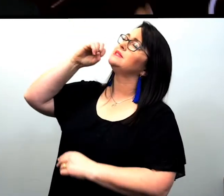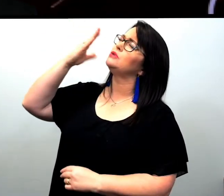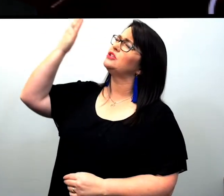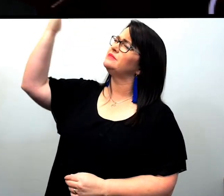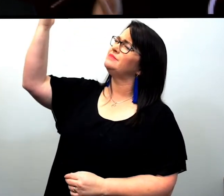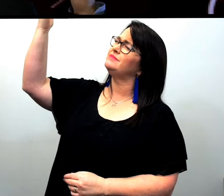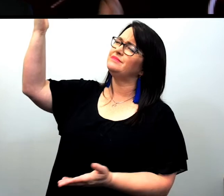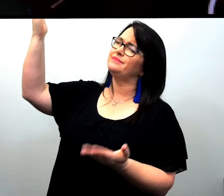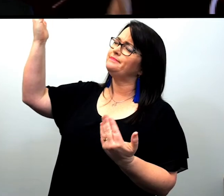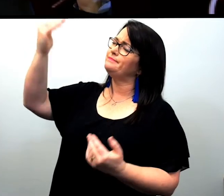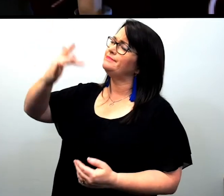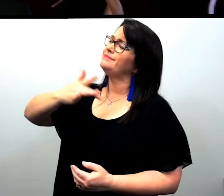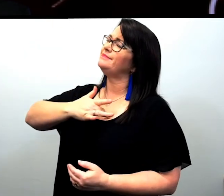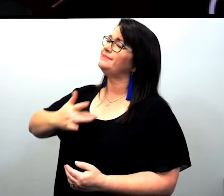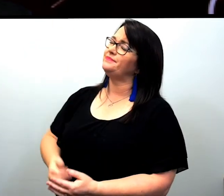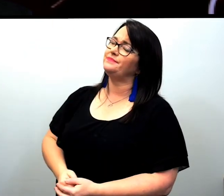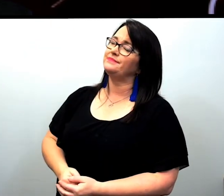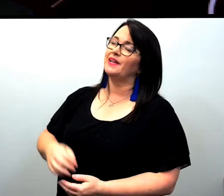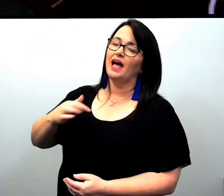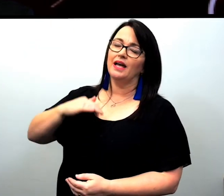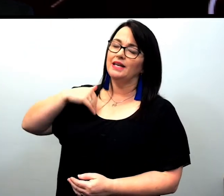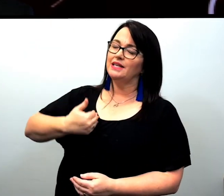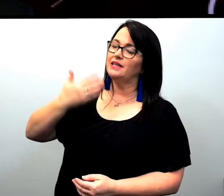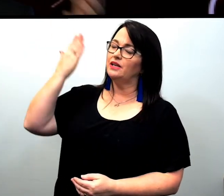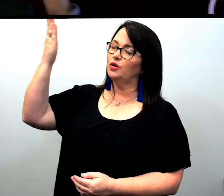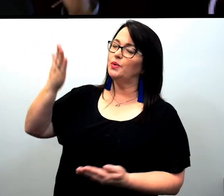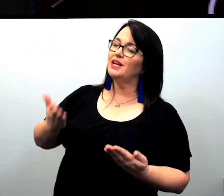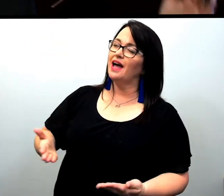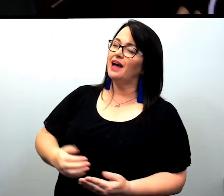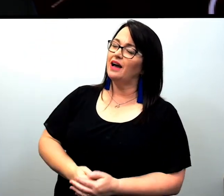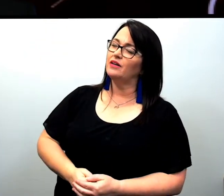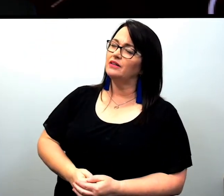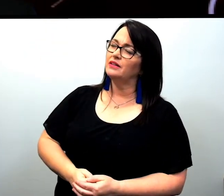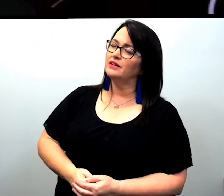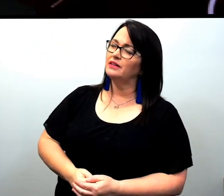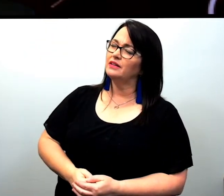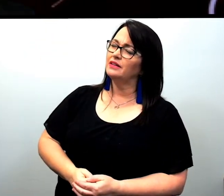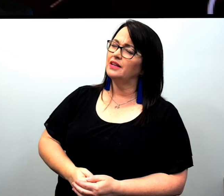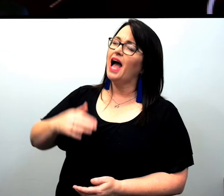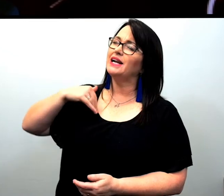I need you right now. Reveal Jesus to me.